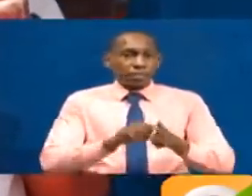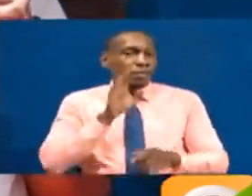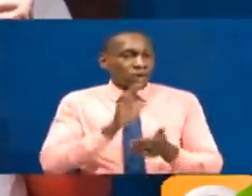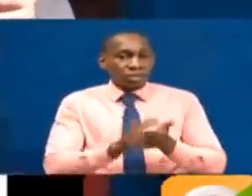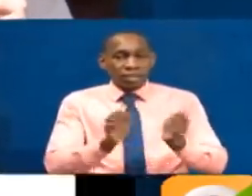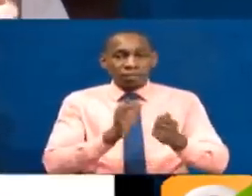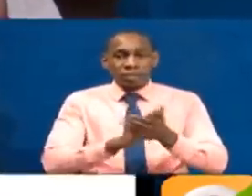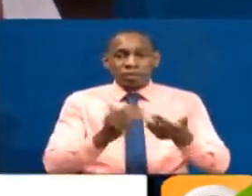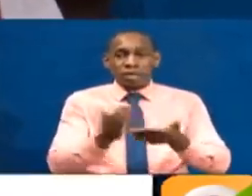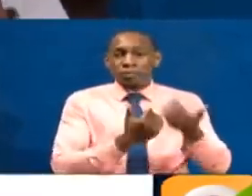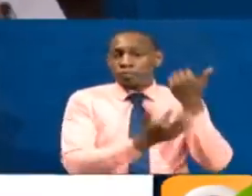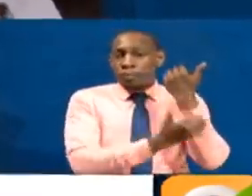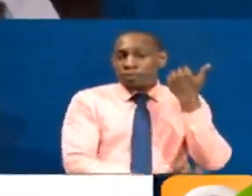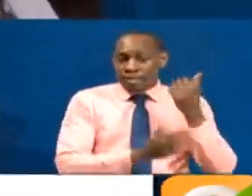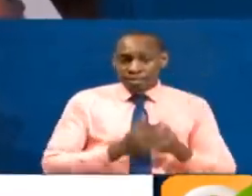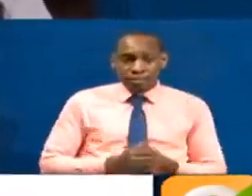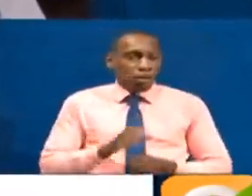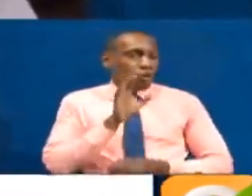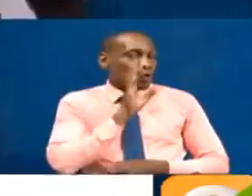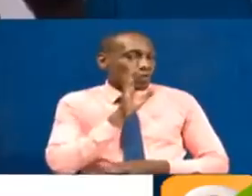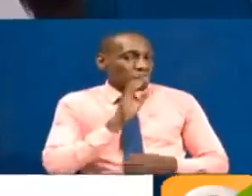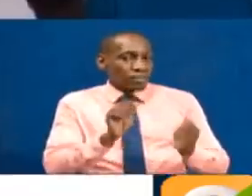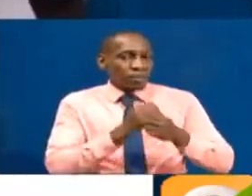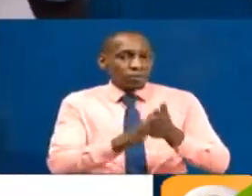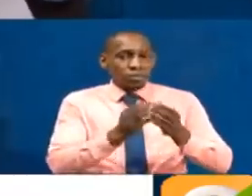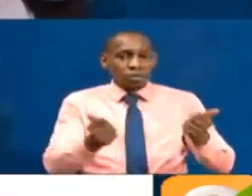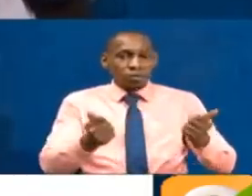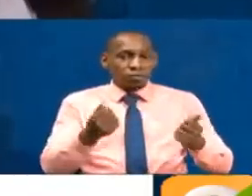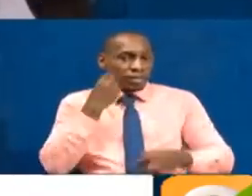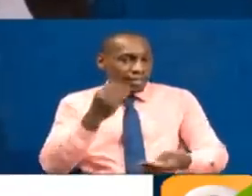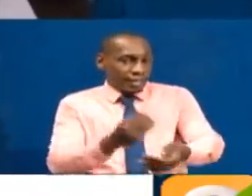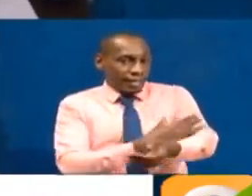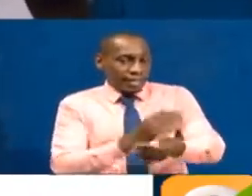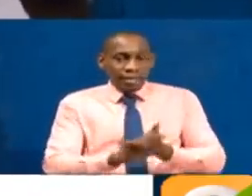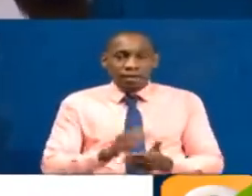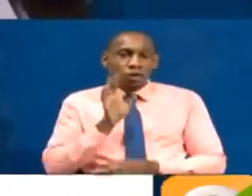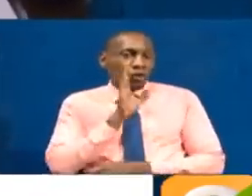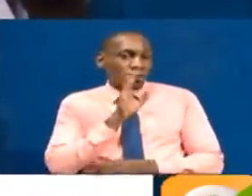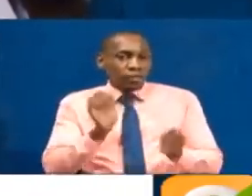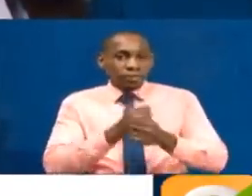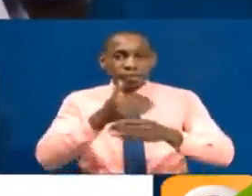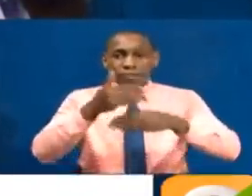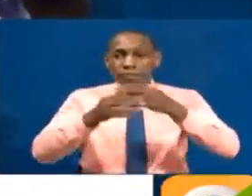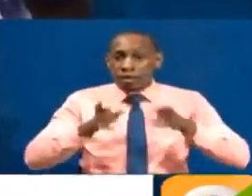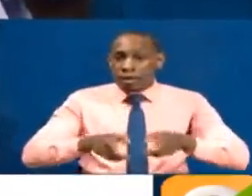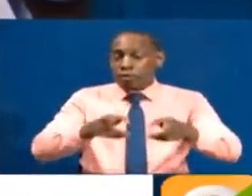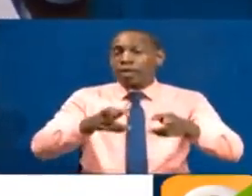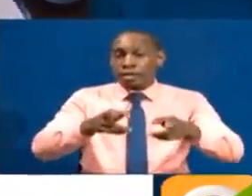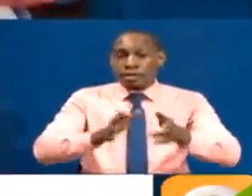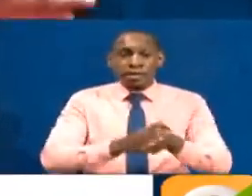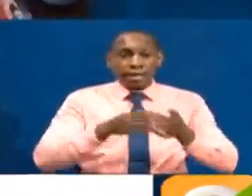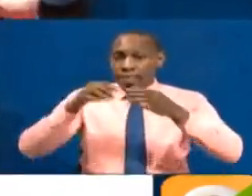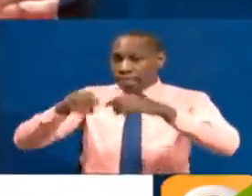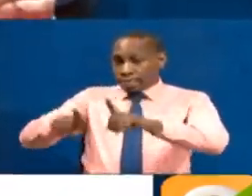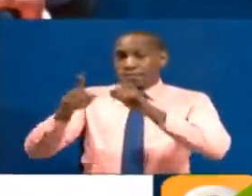porojo haimalizi umaskini, porojo haitibu kansa, porojo haijengi barabara.